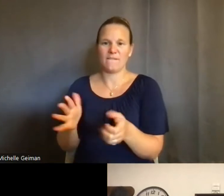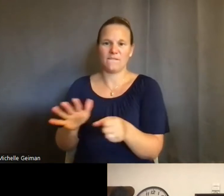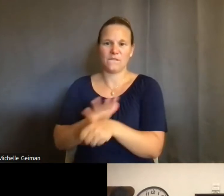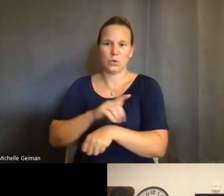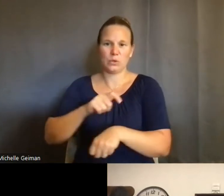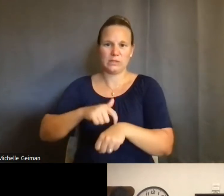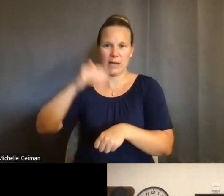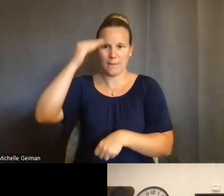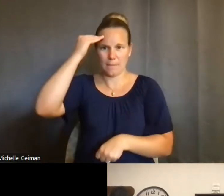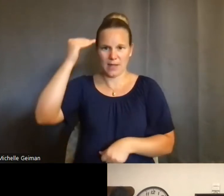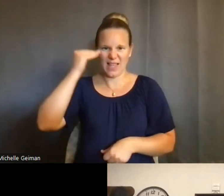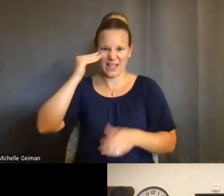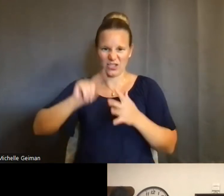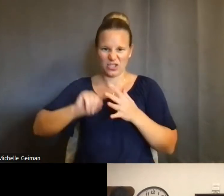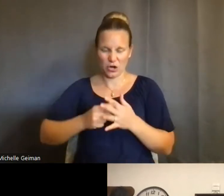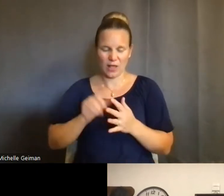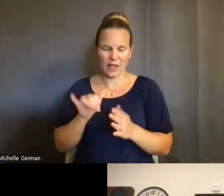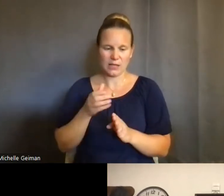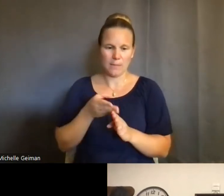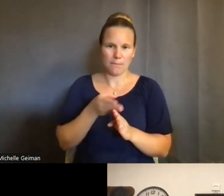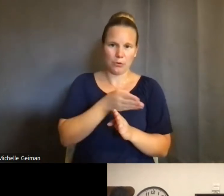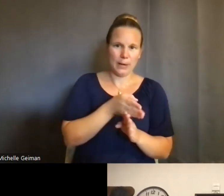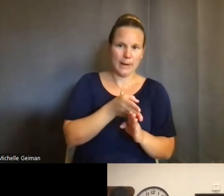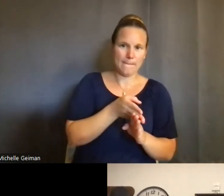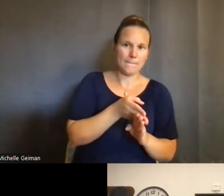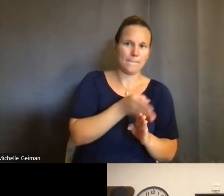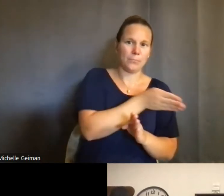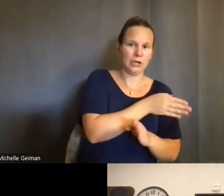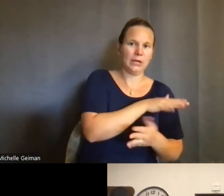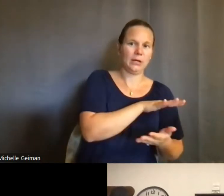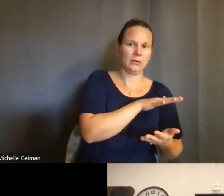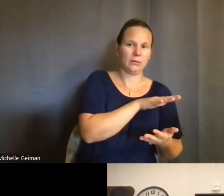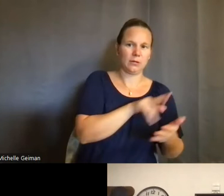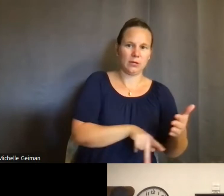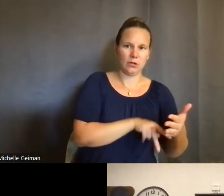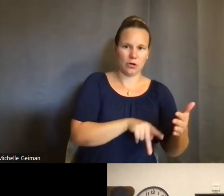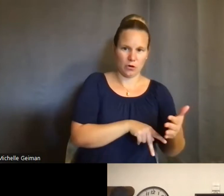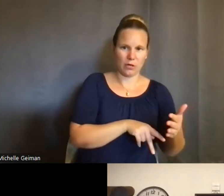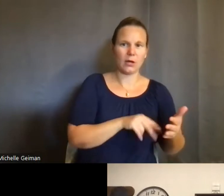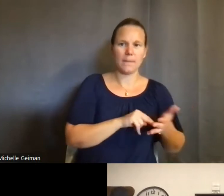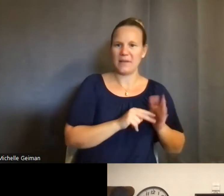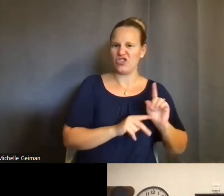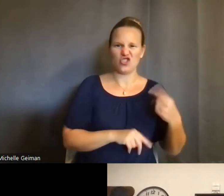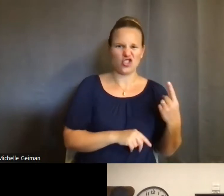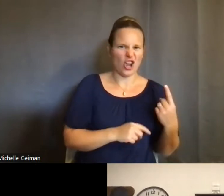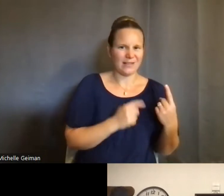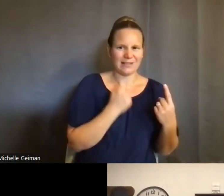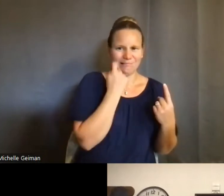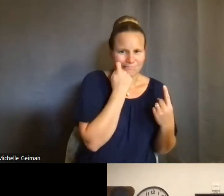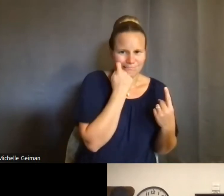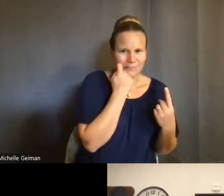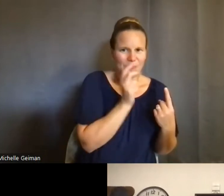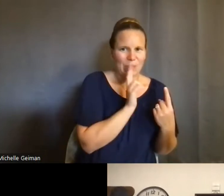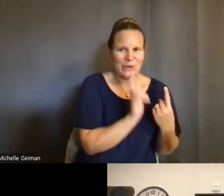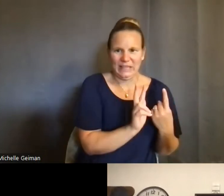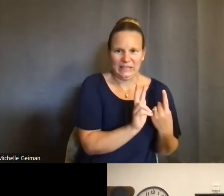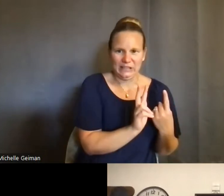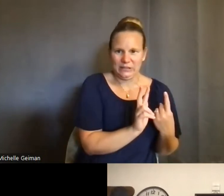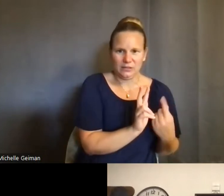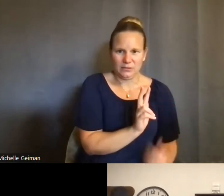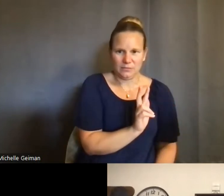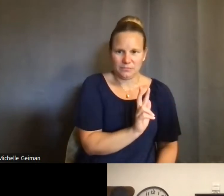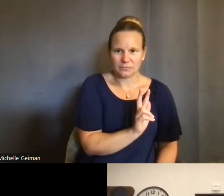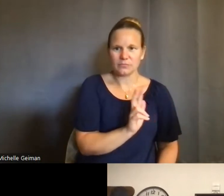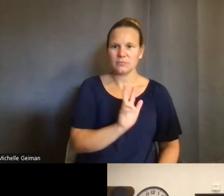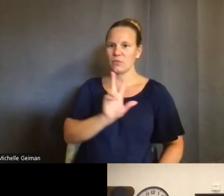a pre-K program where students are just 3 years old, right? So I like to give the analogy